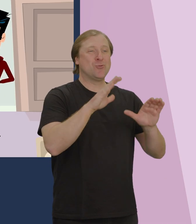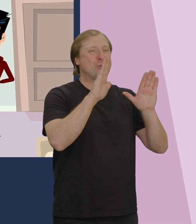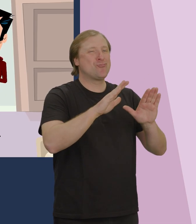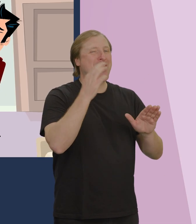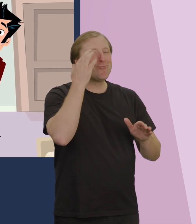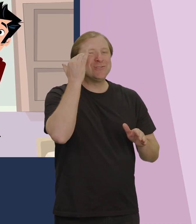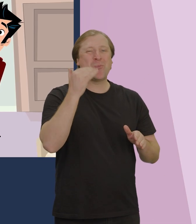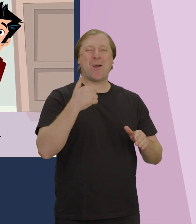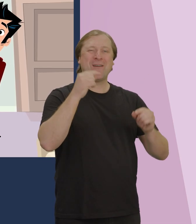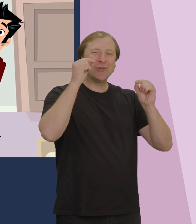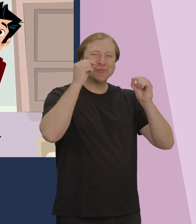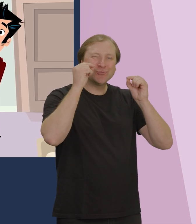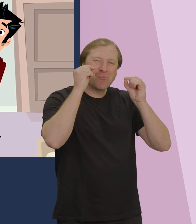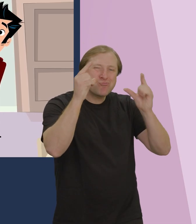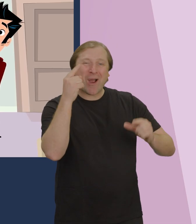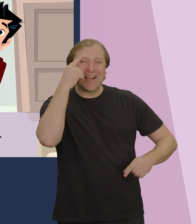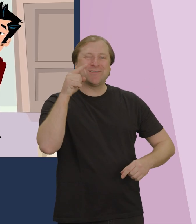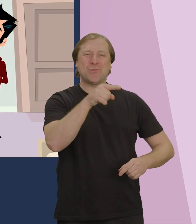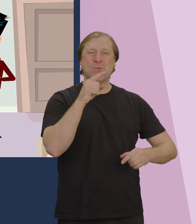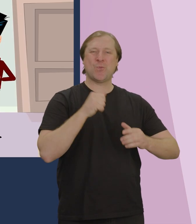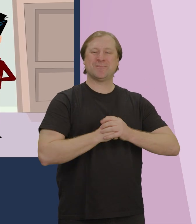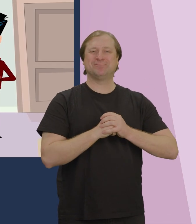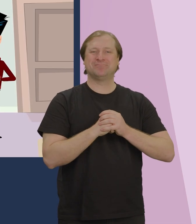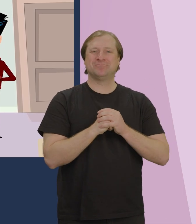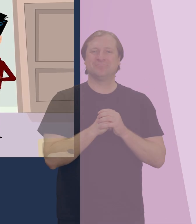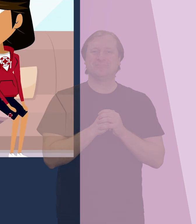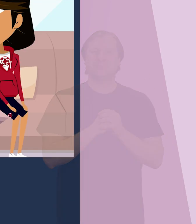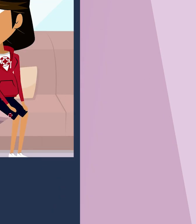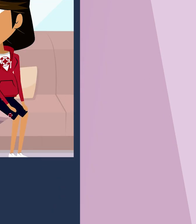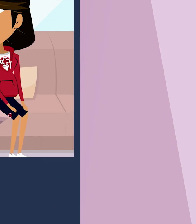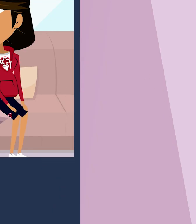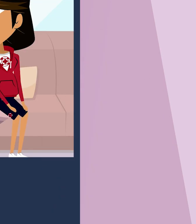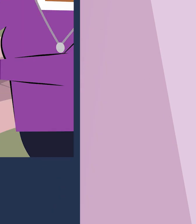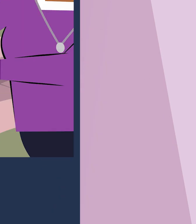great because we have a surprise for you.